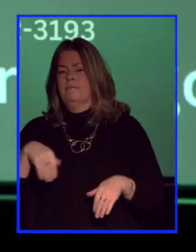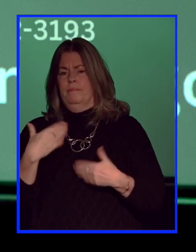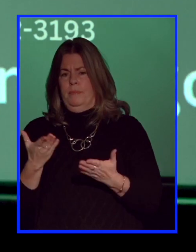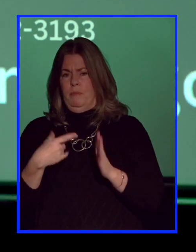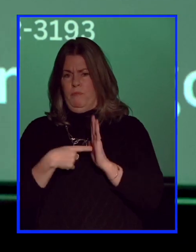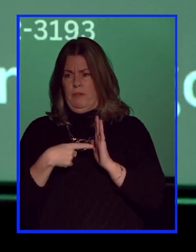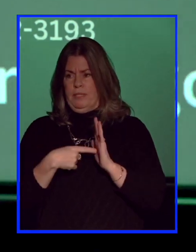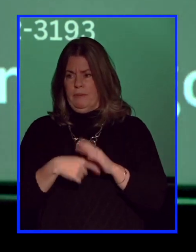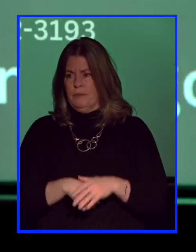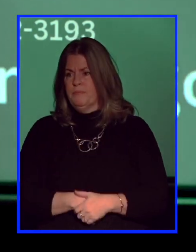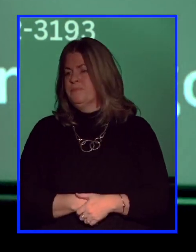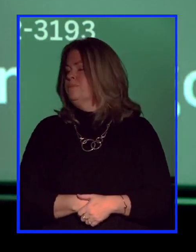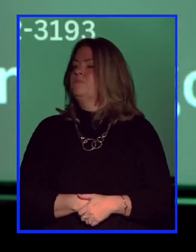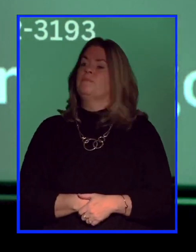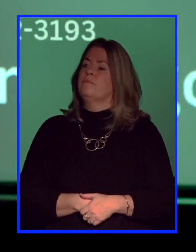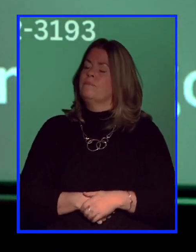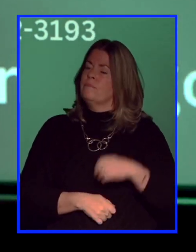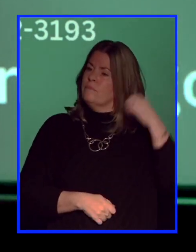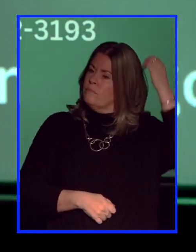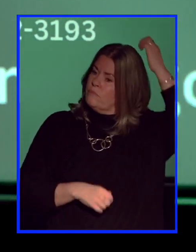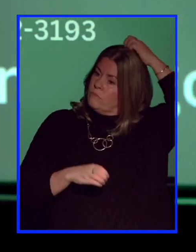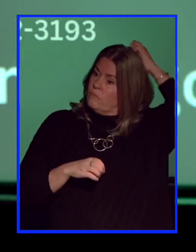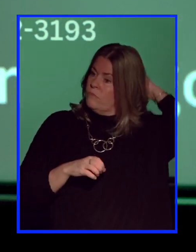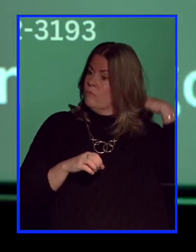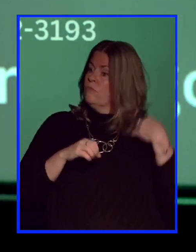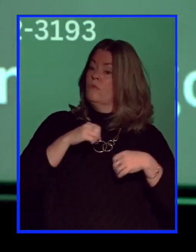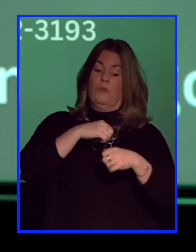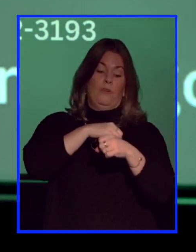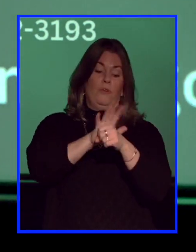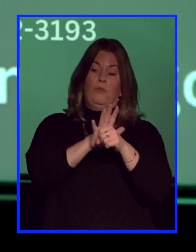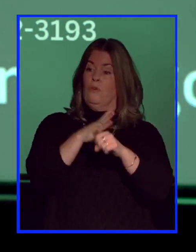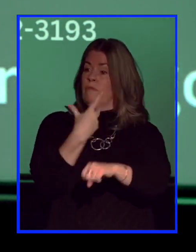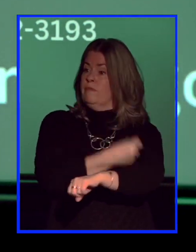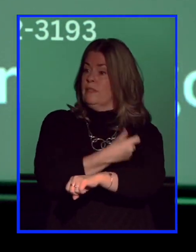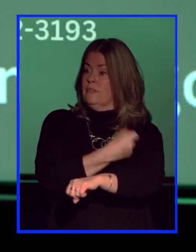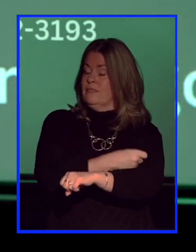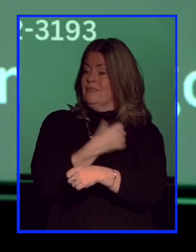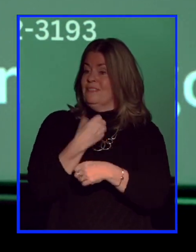of the ripoff. The COVID vaccine saved us